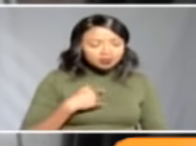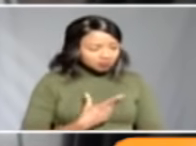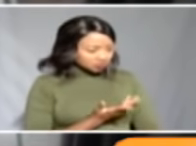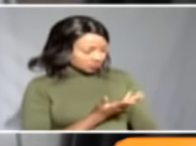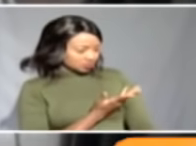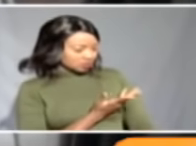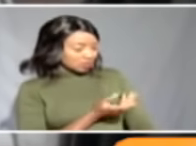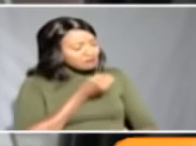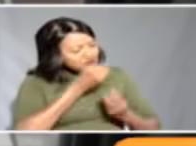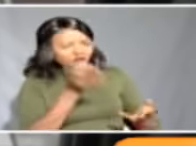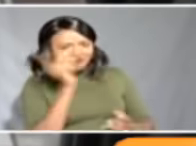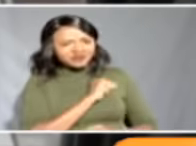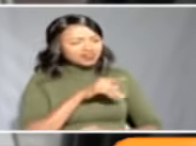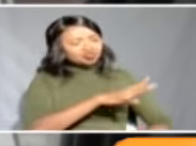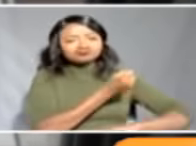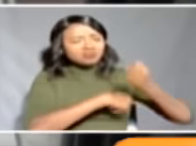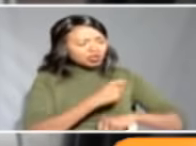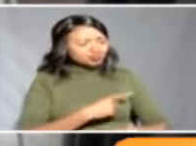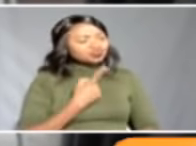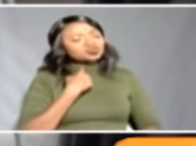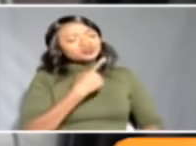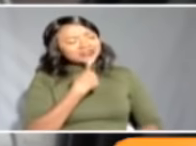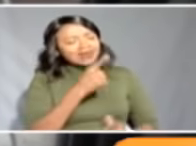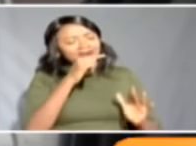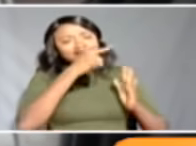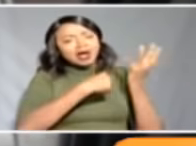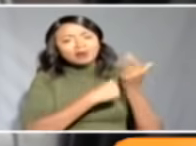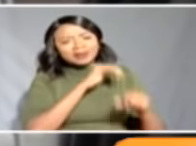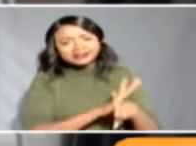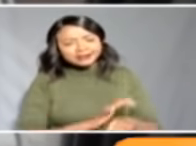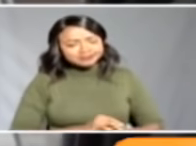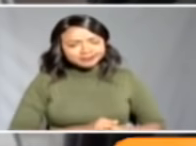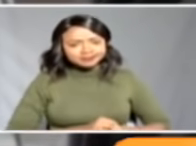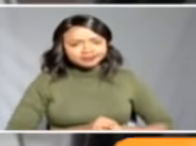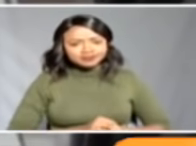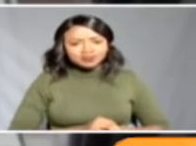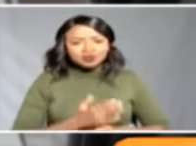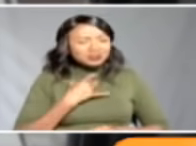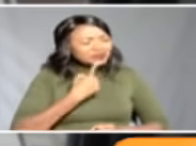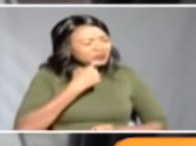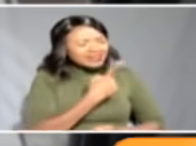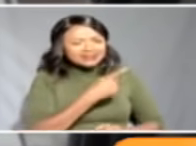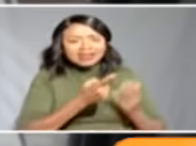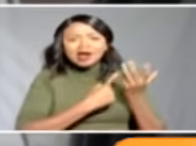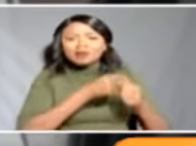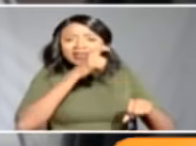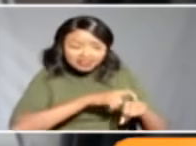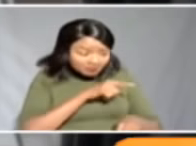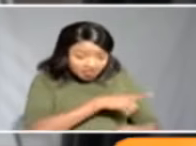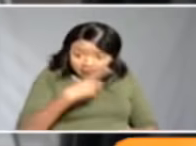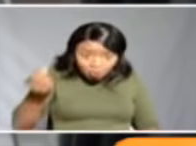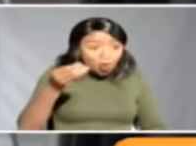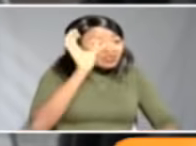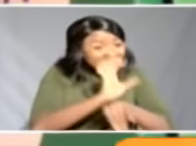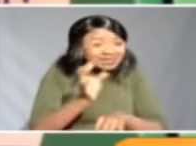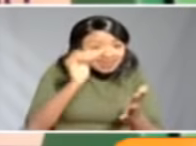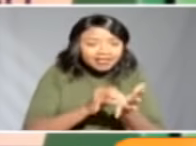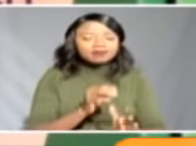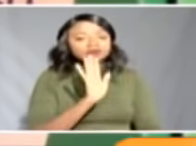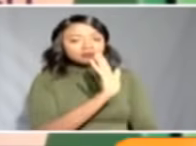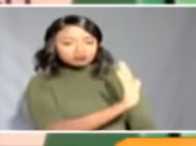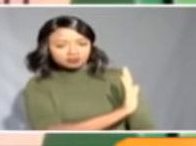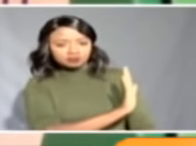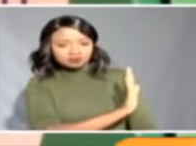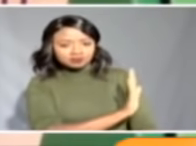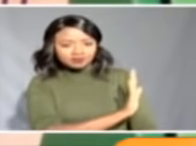kufanya. Unataka nikueleze mara ngapi? Asa rudi huko church tena. Mama.